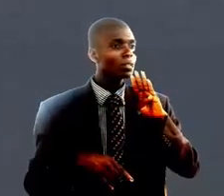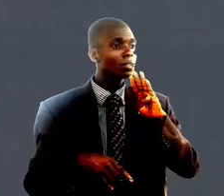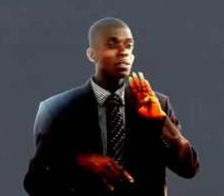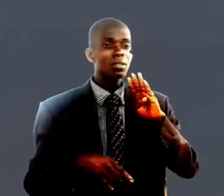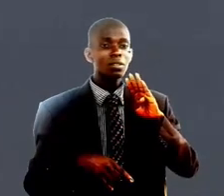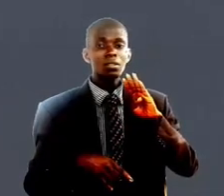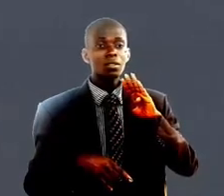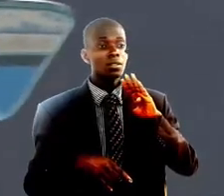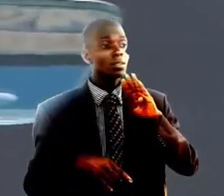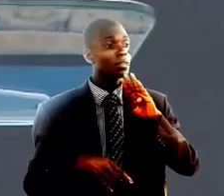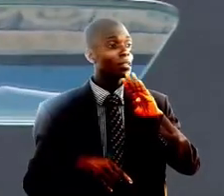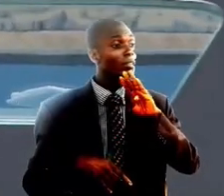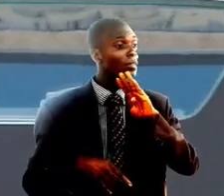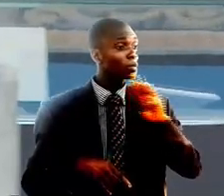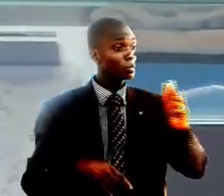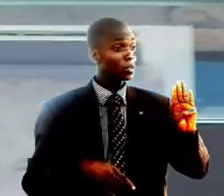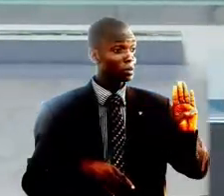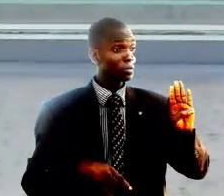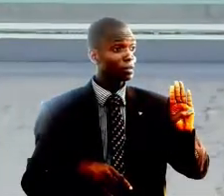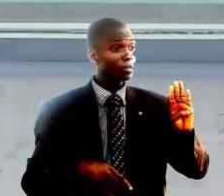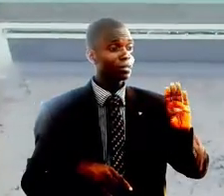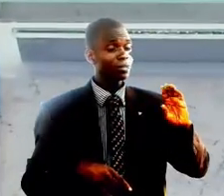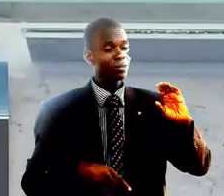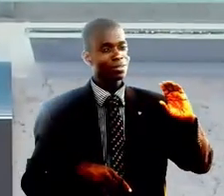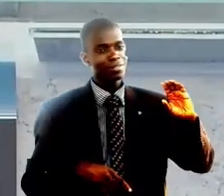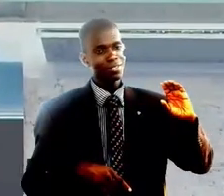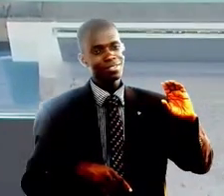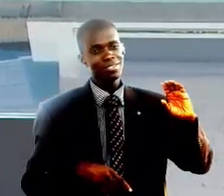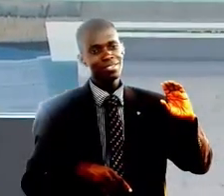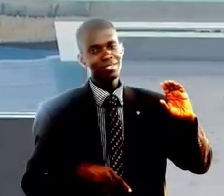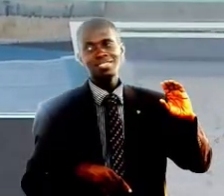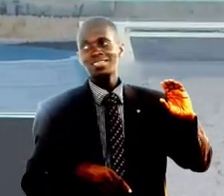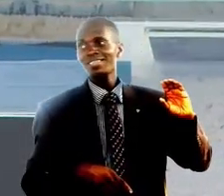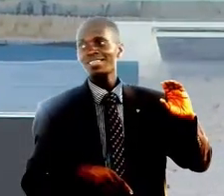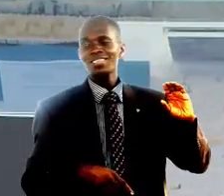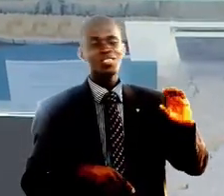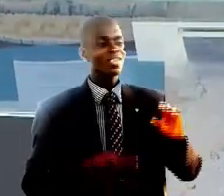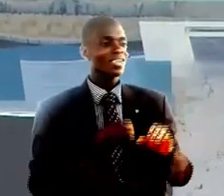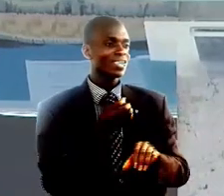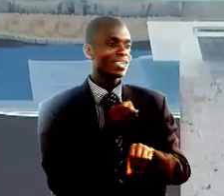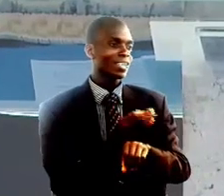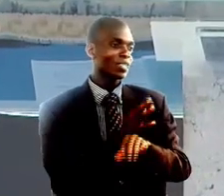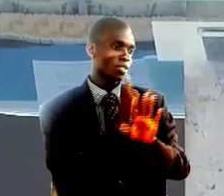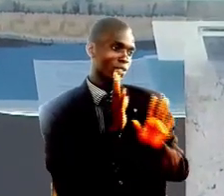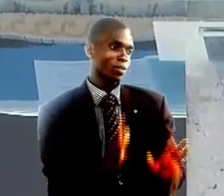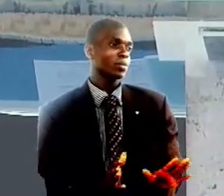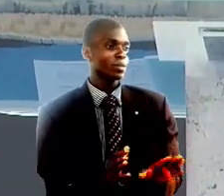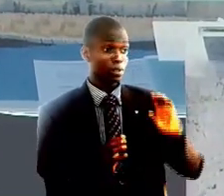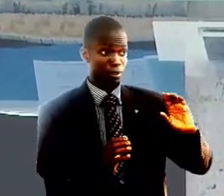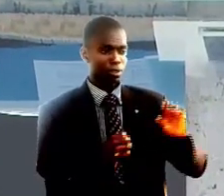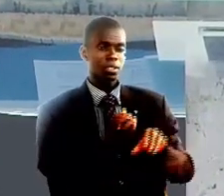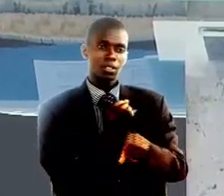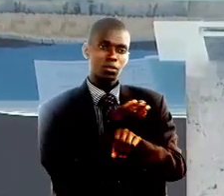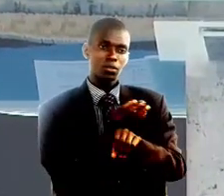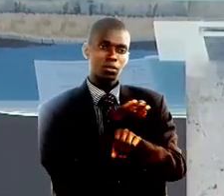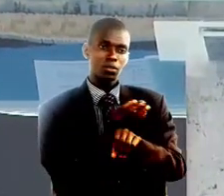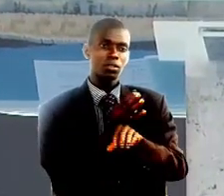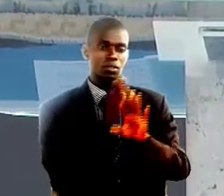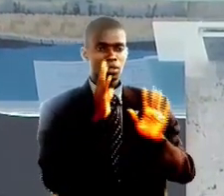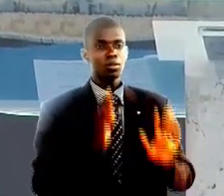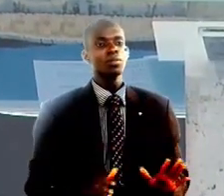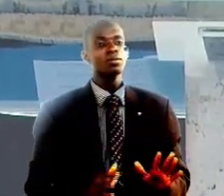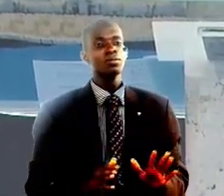way, every bench of the way. He knows all the challenges that are there, and he will see you through.